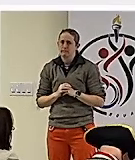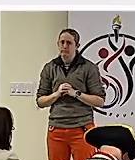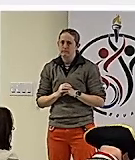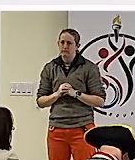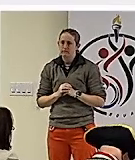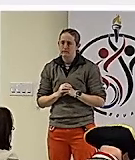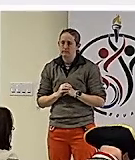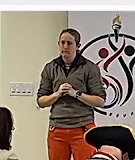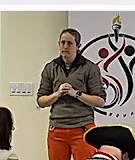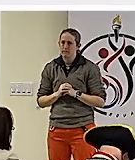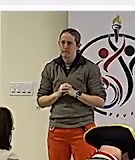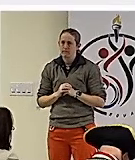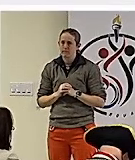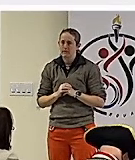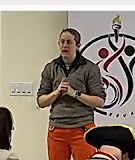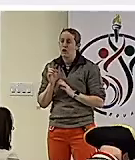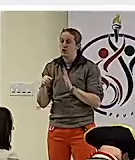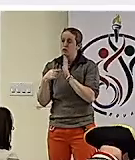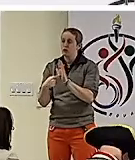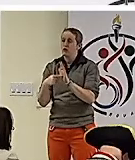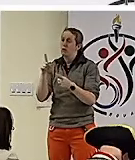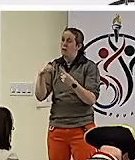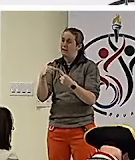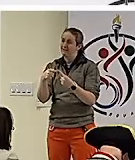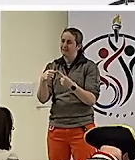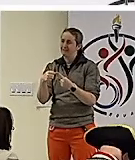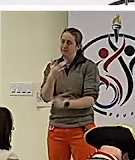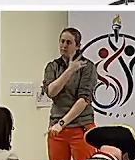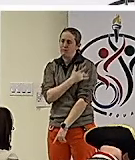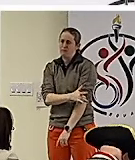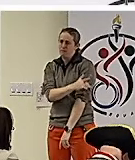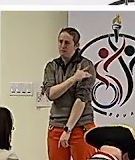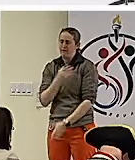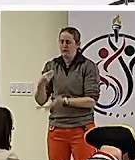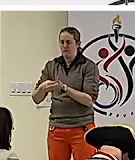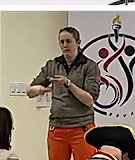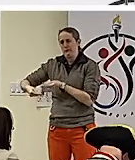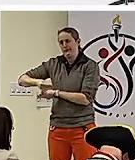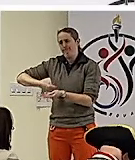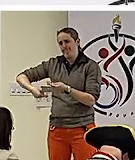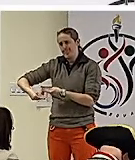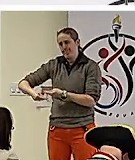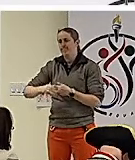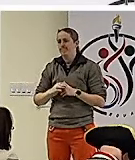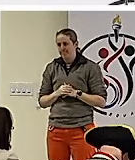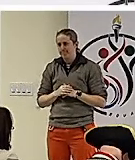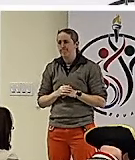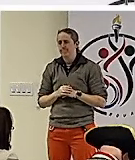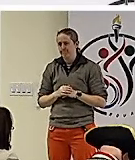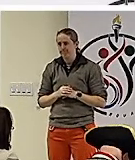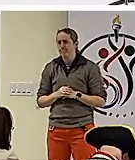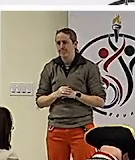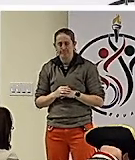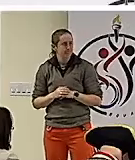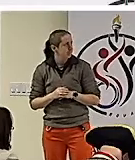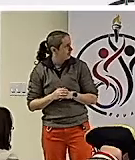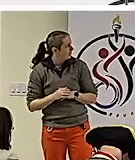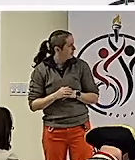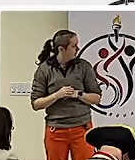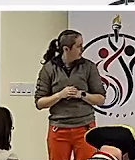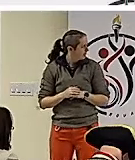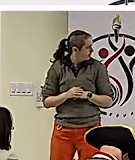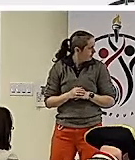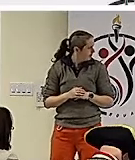at the provincial budget. If we have those slides up. We have two slides here. This